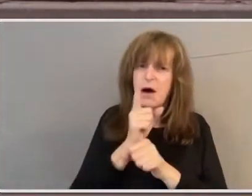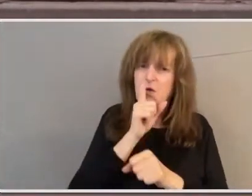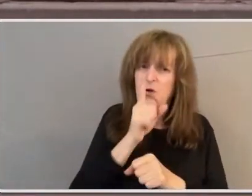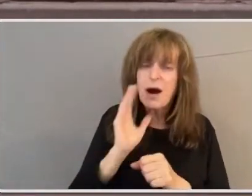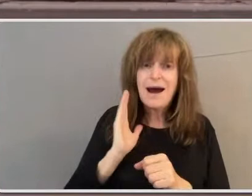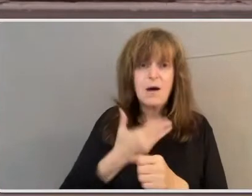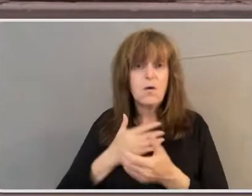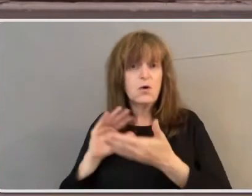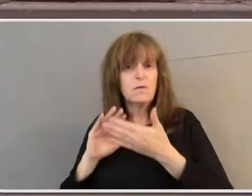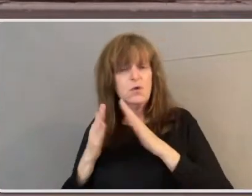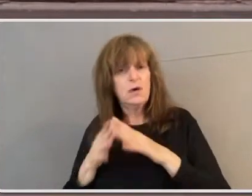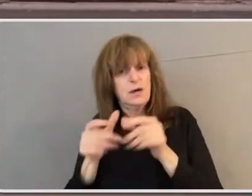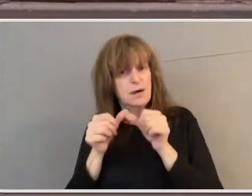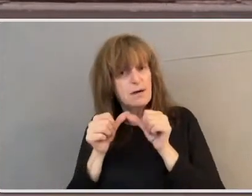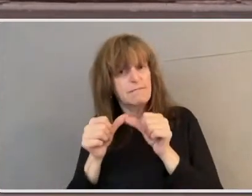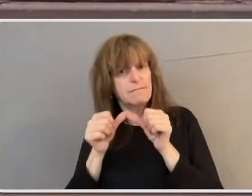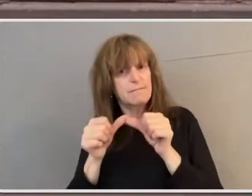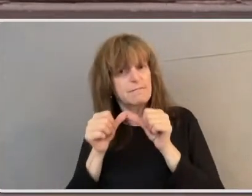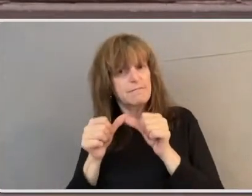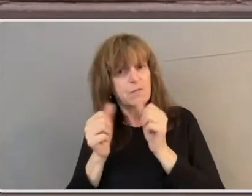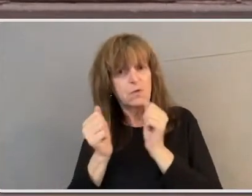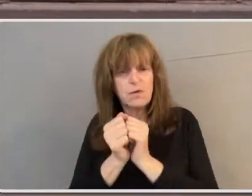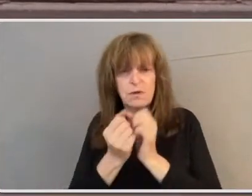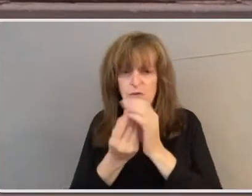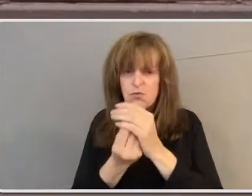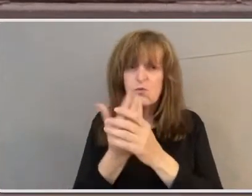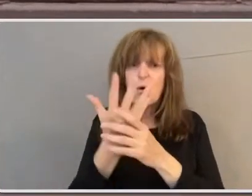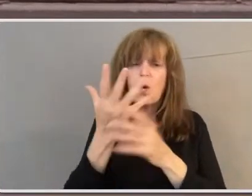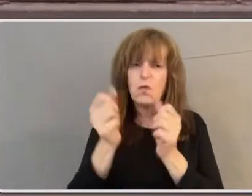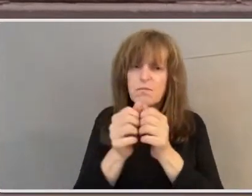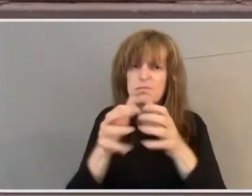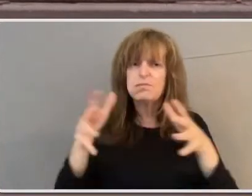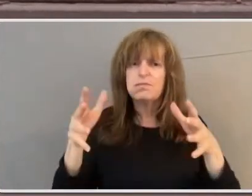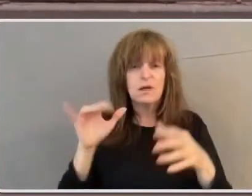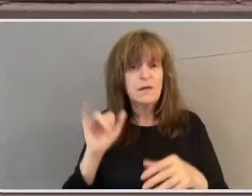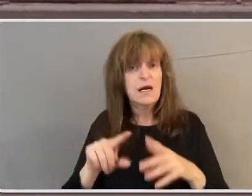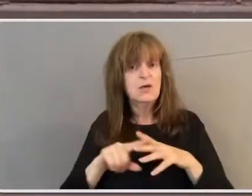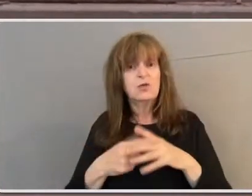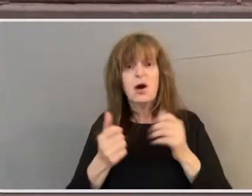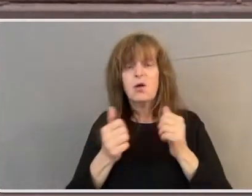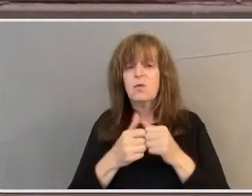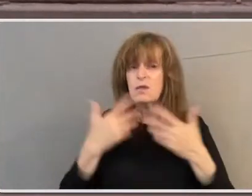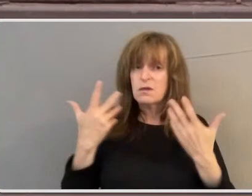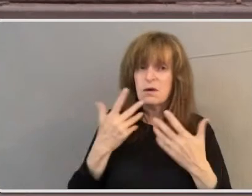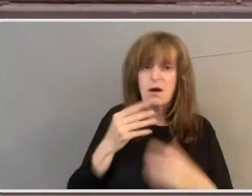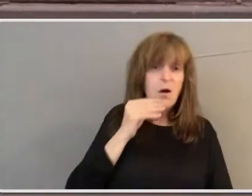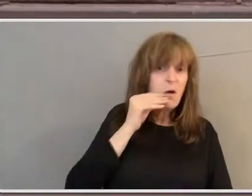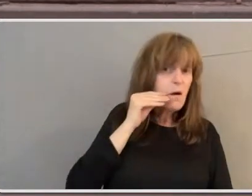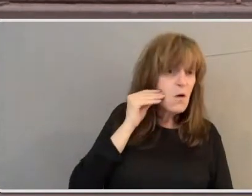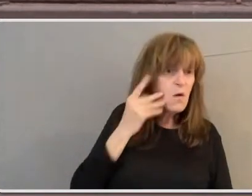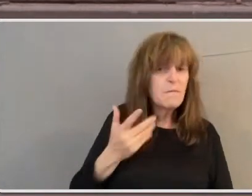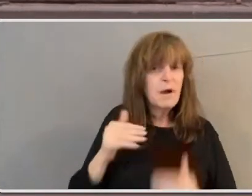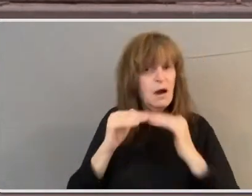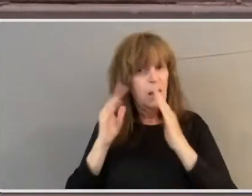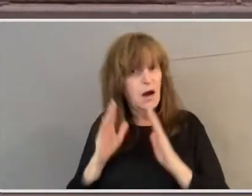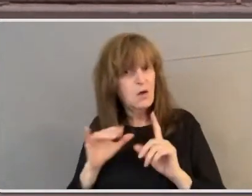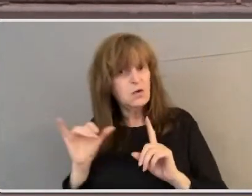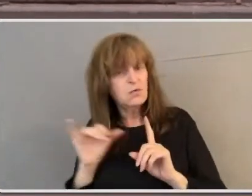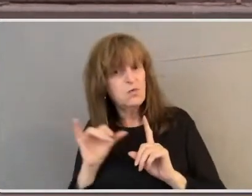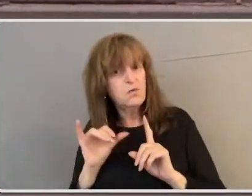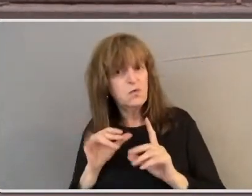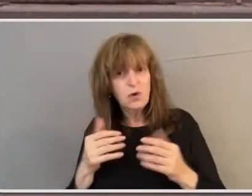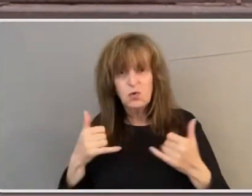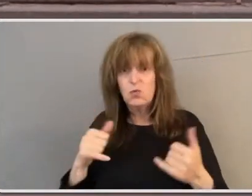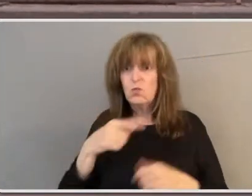this growth. That starts with homes and houses. Today in Ontario, too